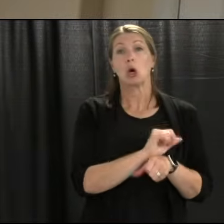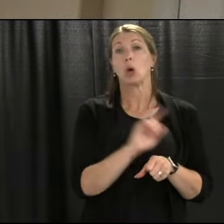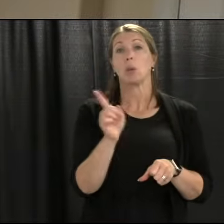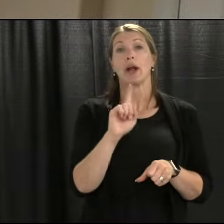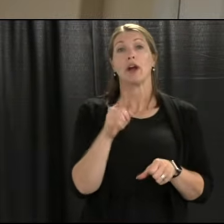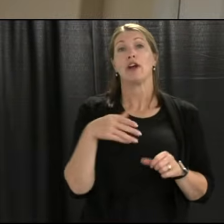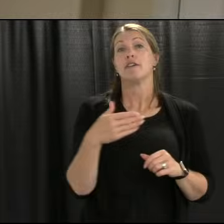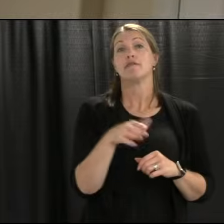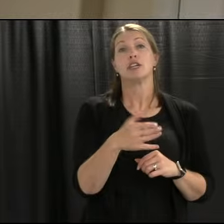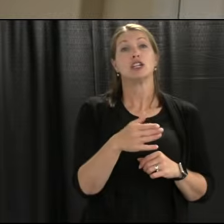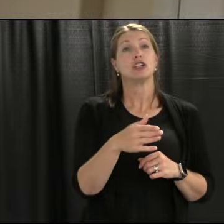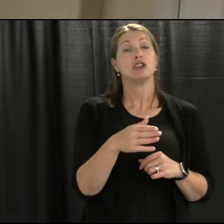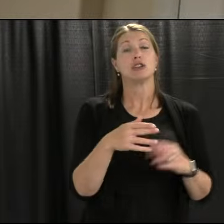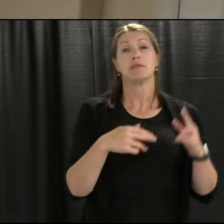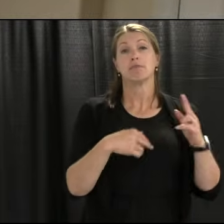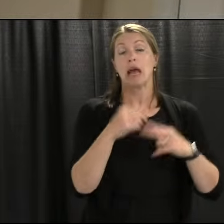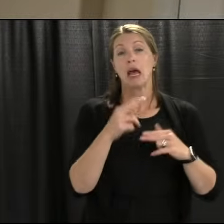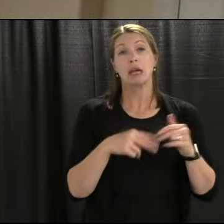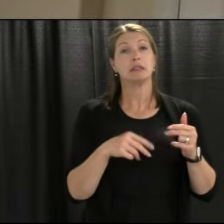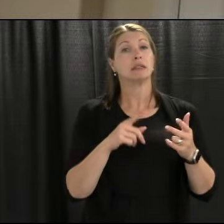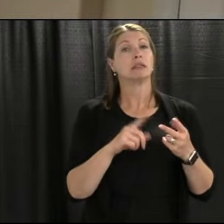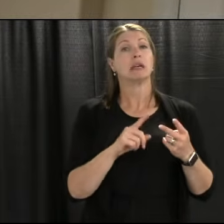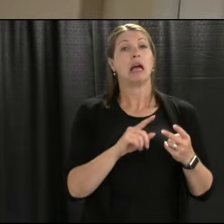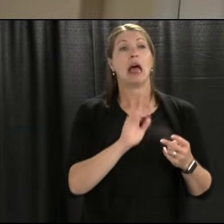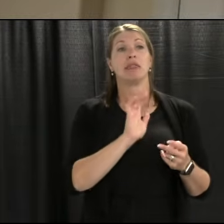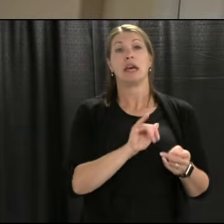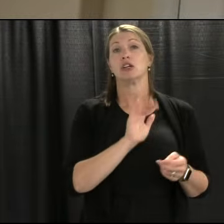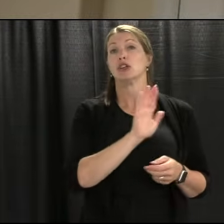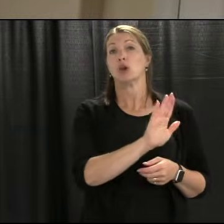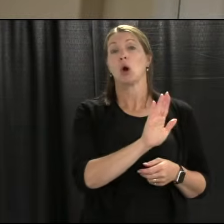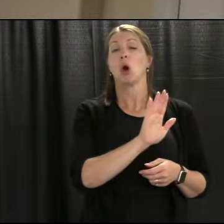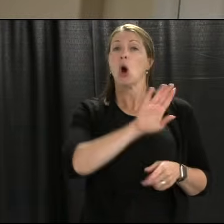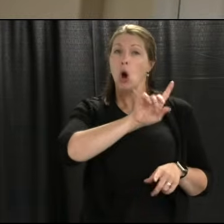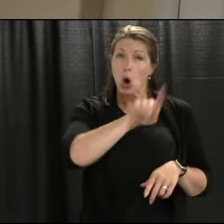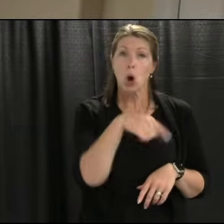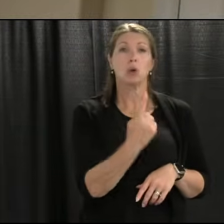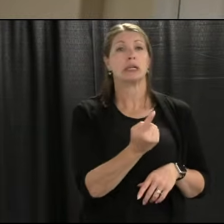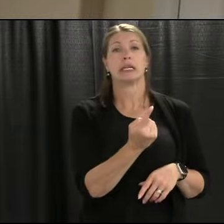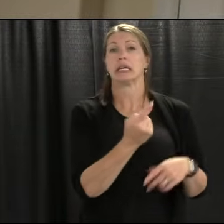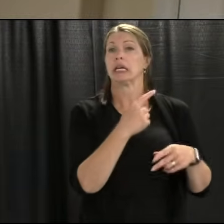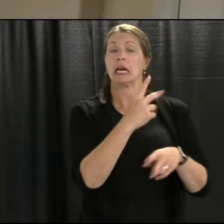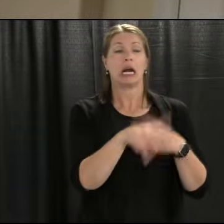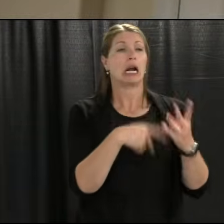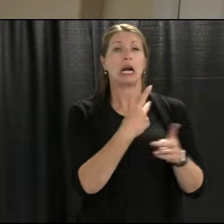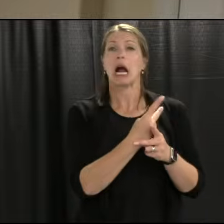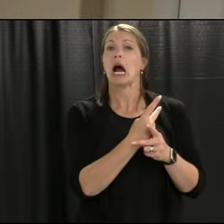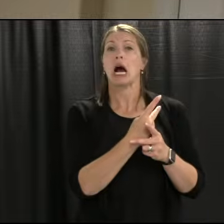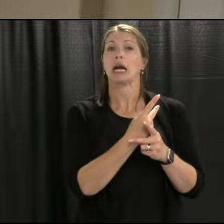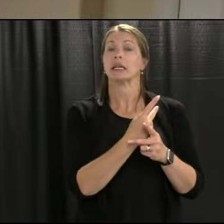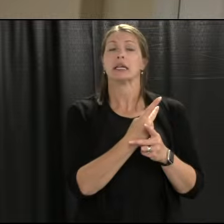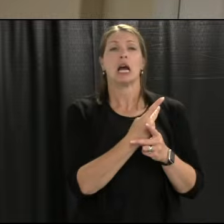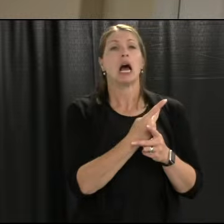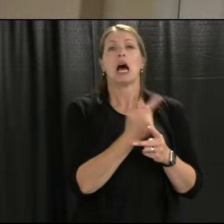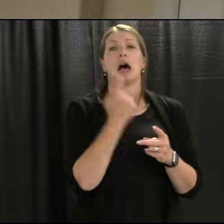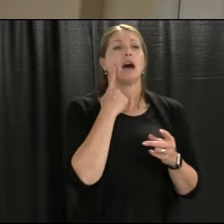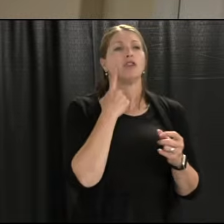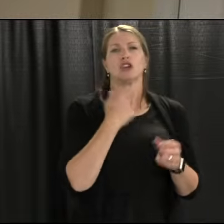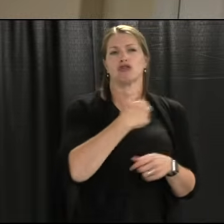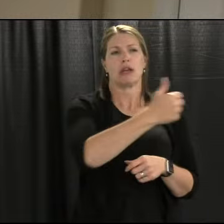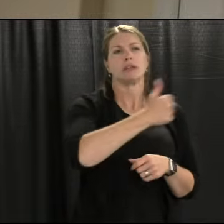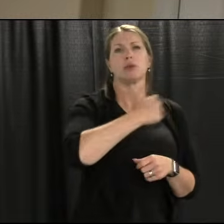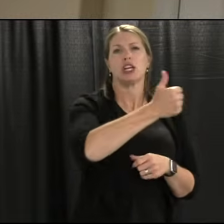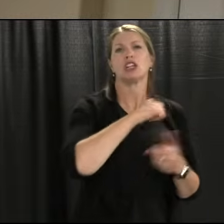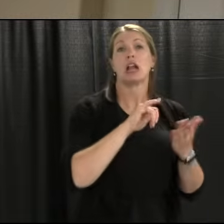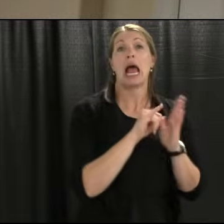plants, processing areas. That's your only mode of transportation. I know it's berry picking season. It's the time of year when we